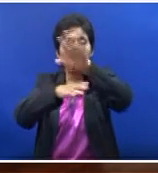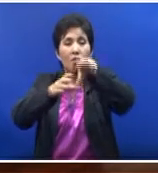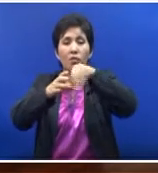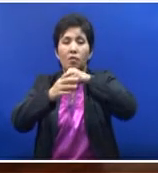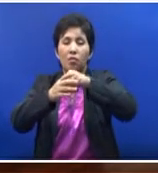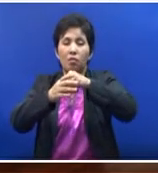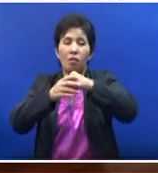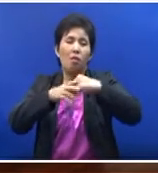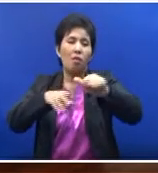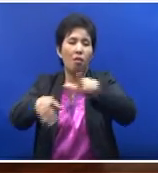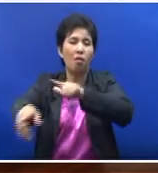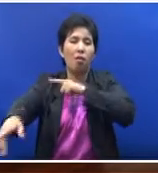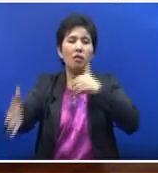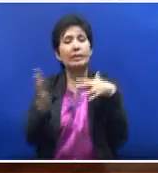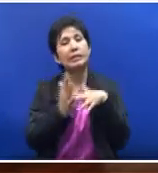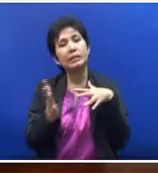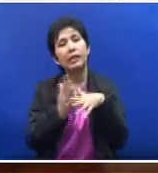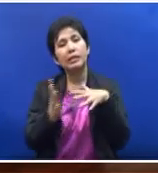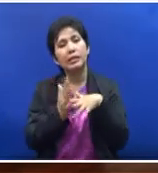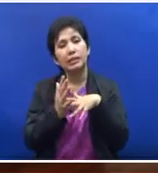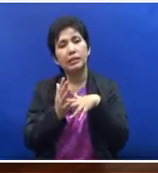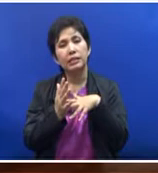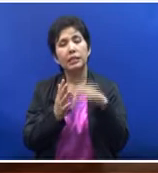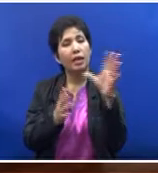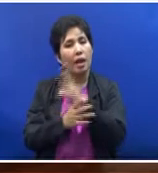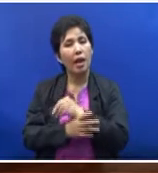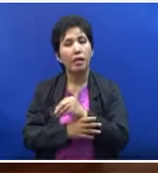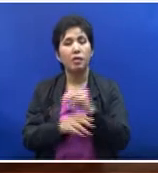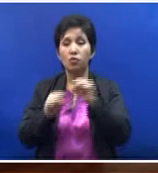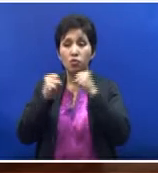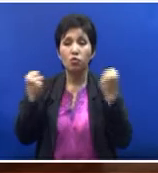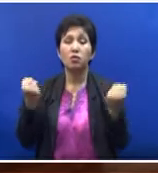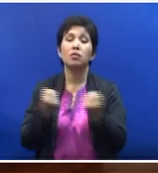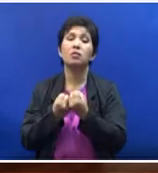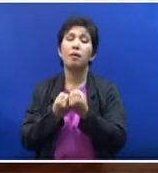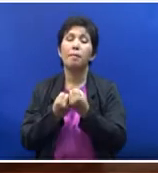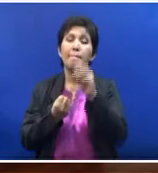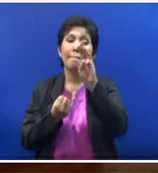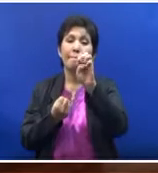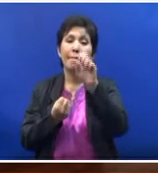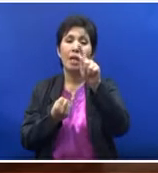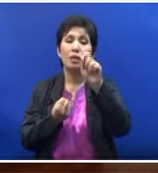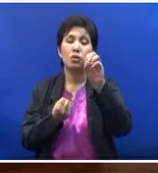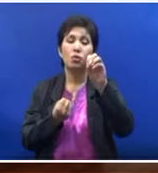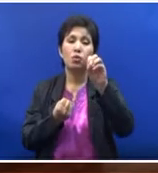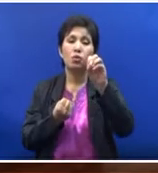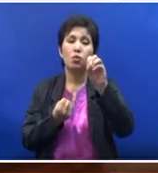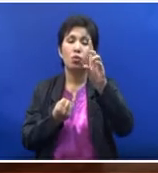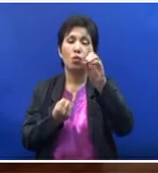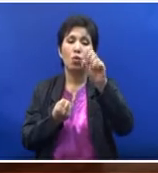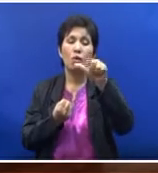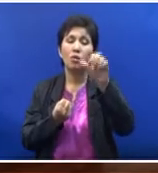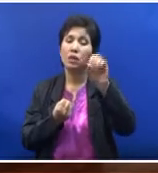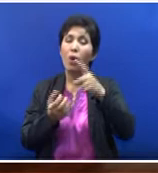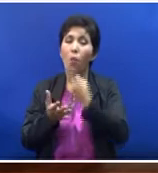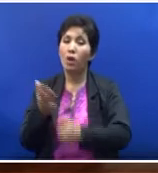a longitudinal studies. Okay, and sociological methodology. Do you think you understand